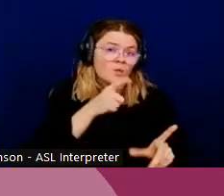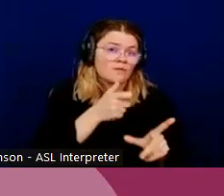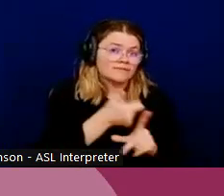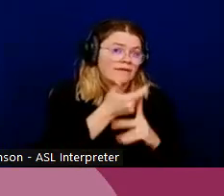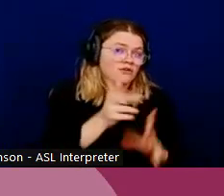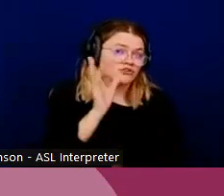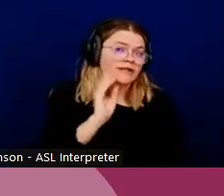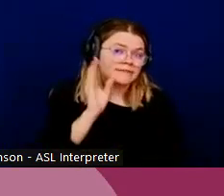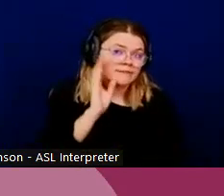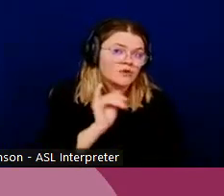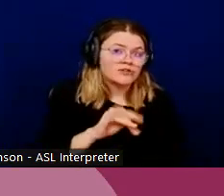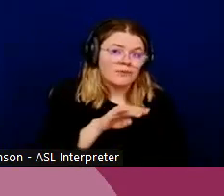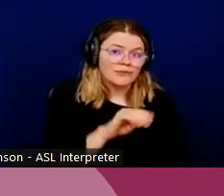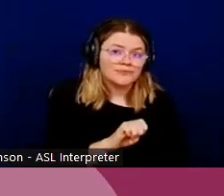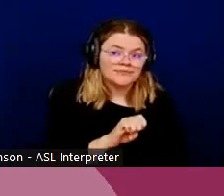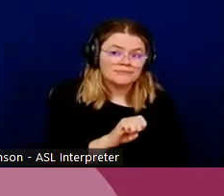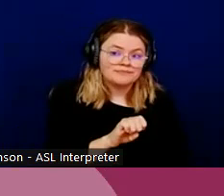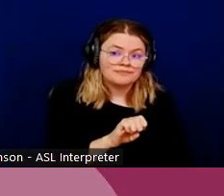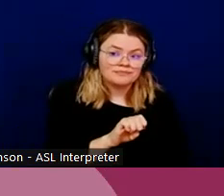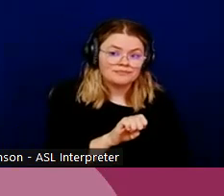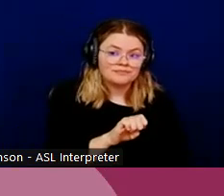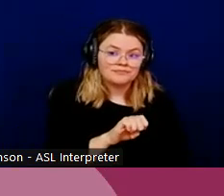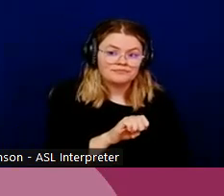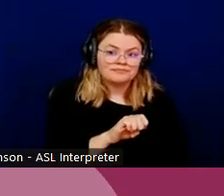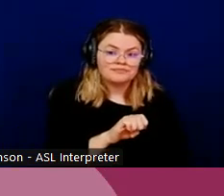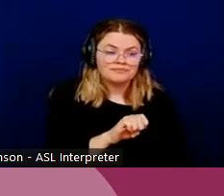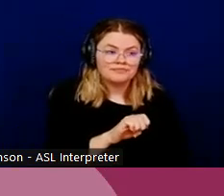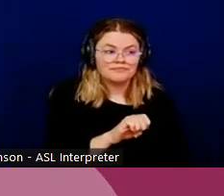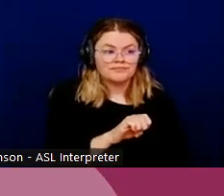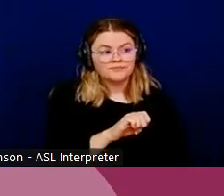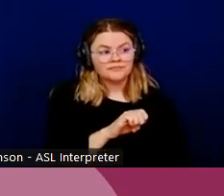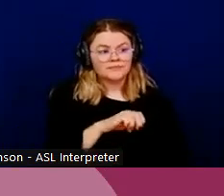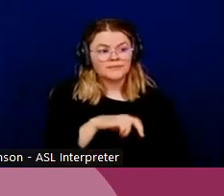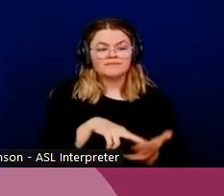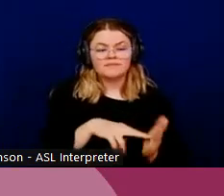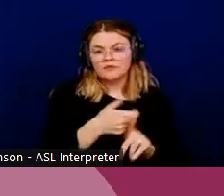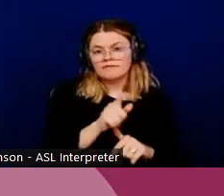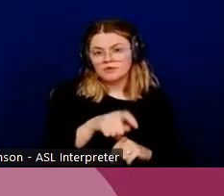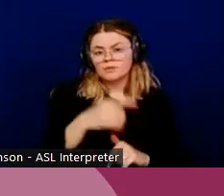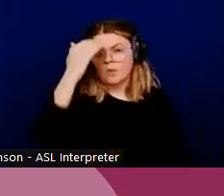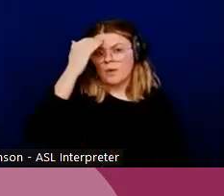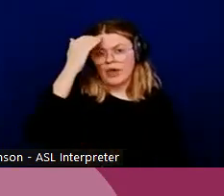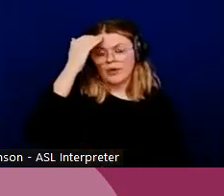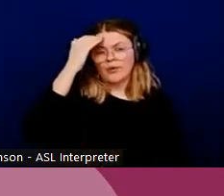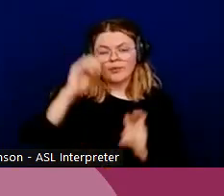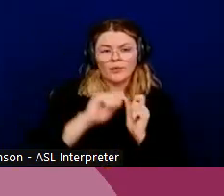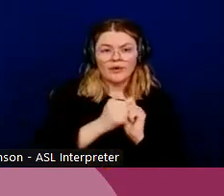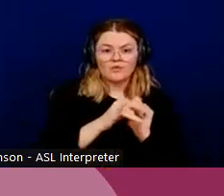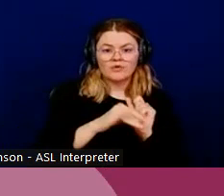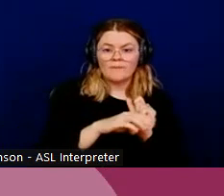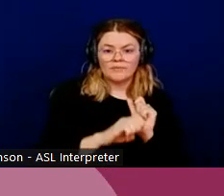Simply being aware of the media that we consume how abuse is all around